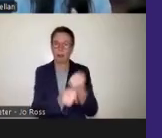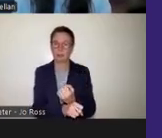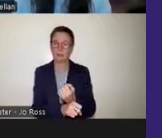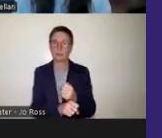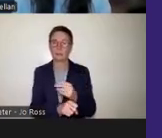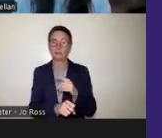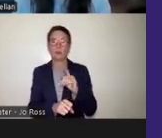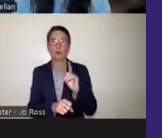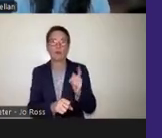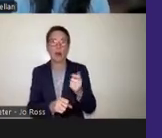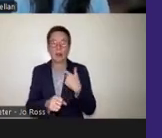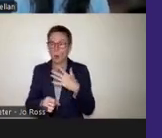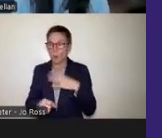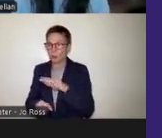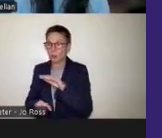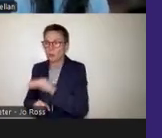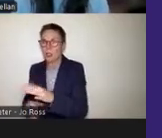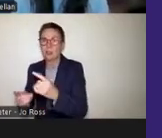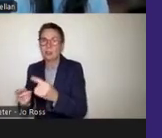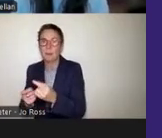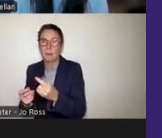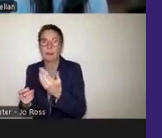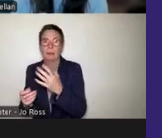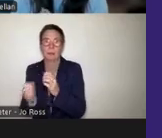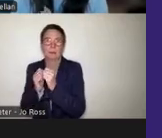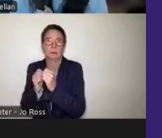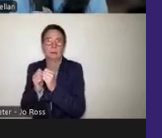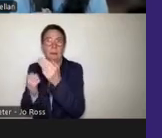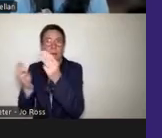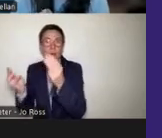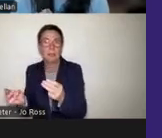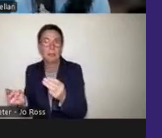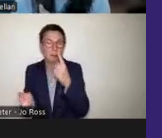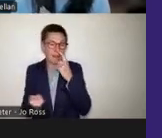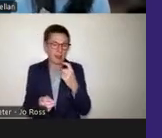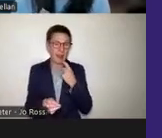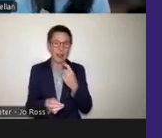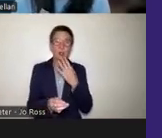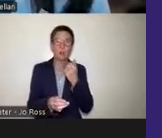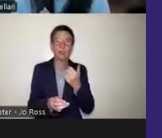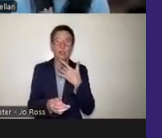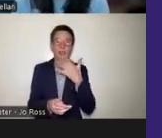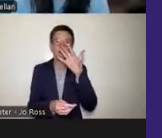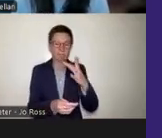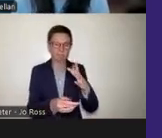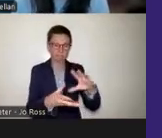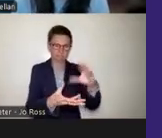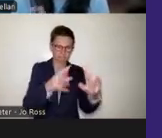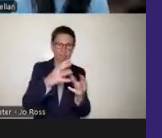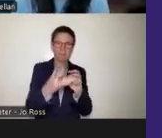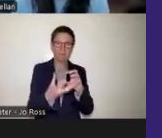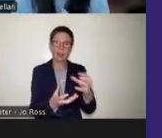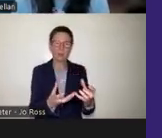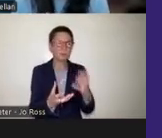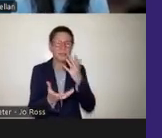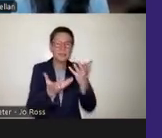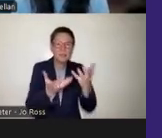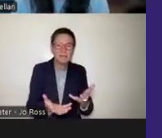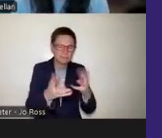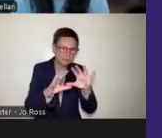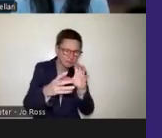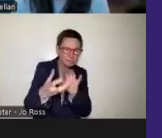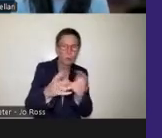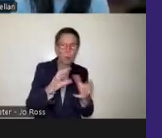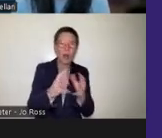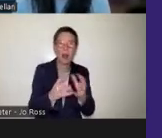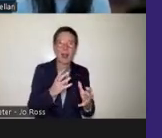or wanting to touch the artifacts, children can hold the 3D printed version, and kind of see the weight of it and the texture and